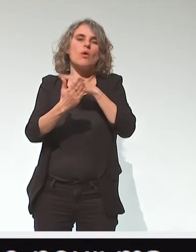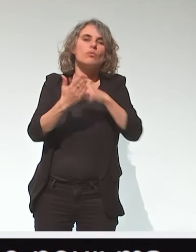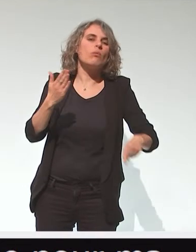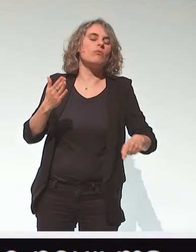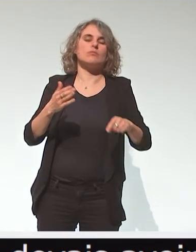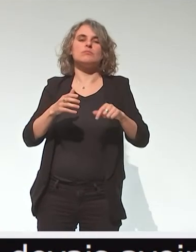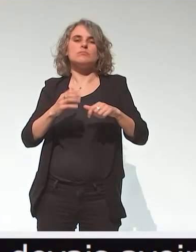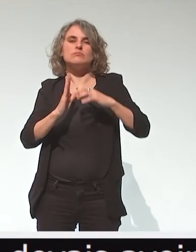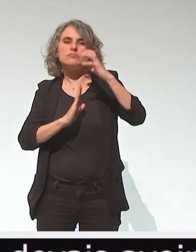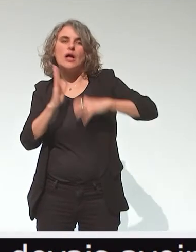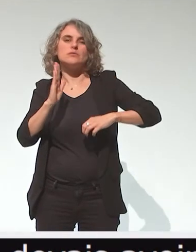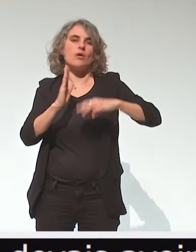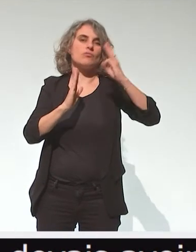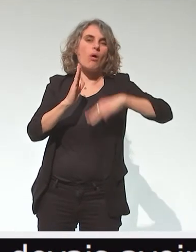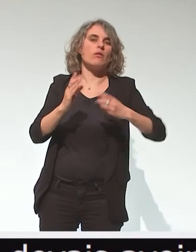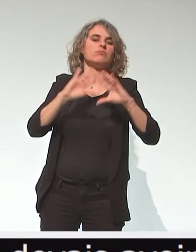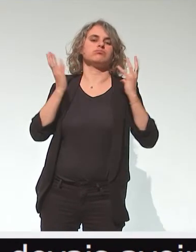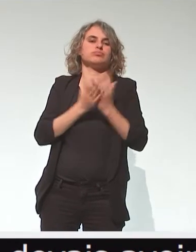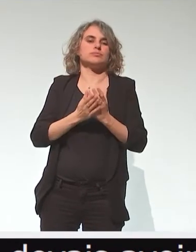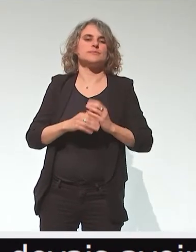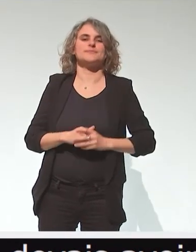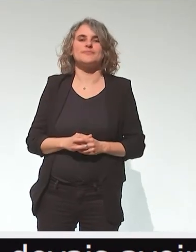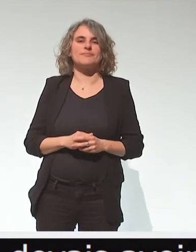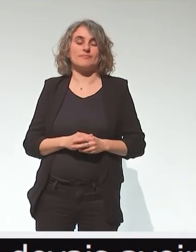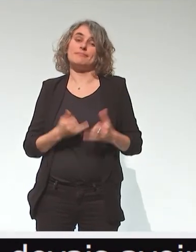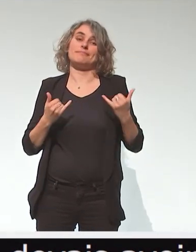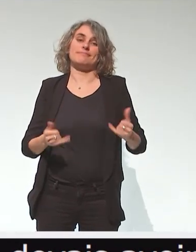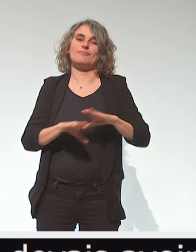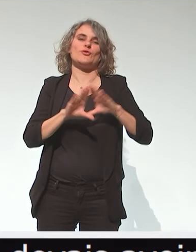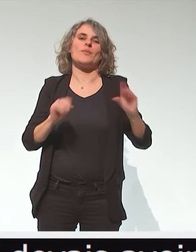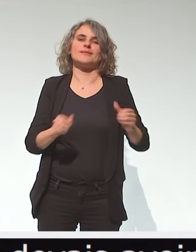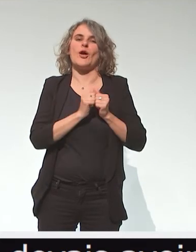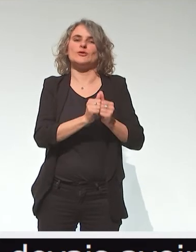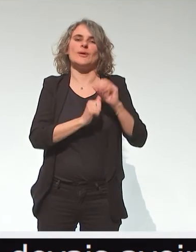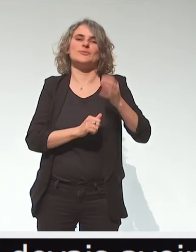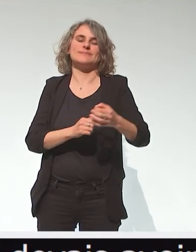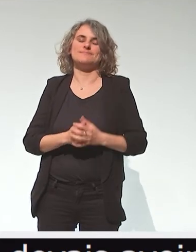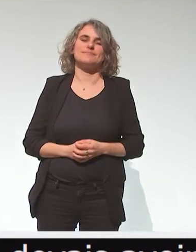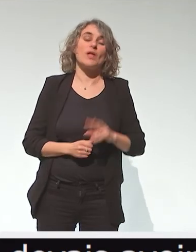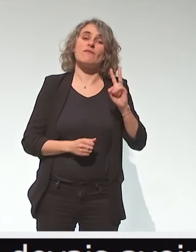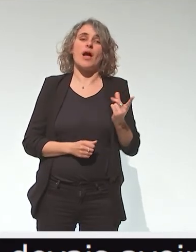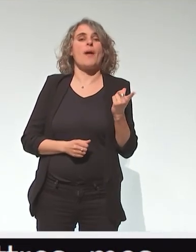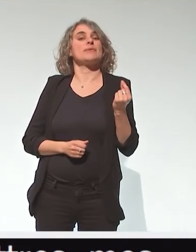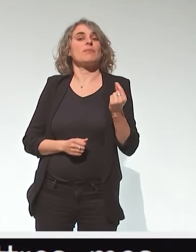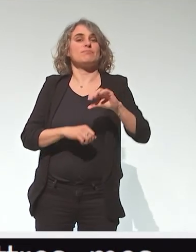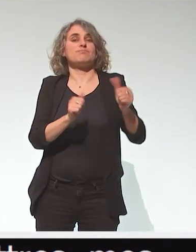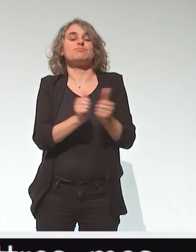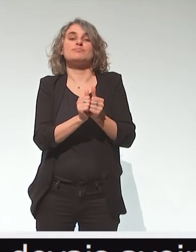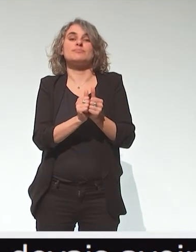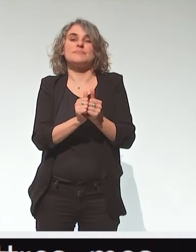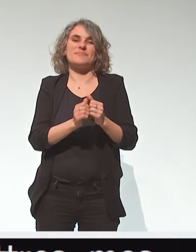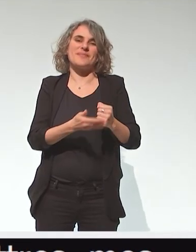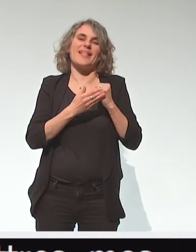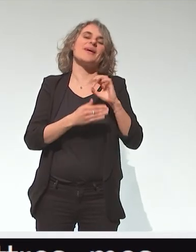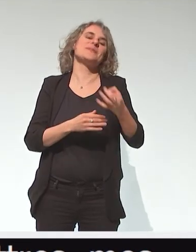also the newsletter. And I have that person with me even today. So we're